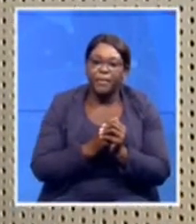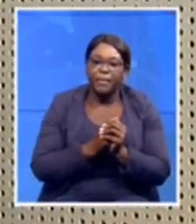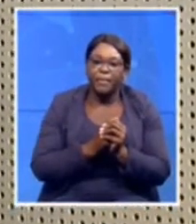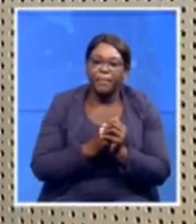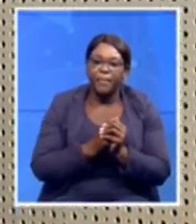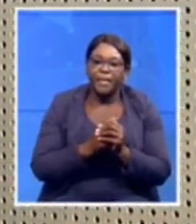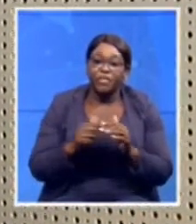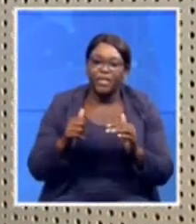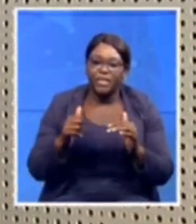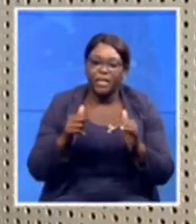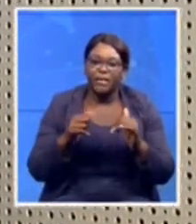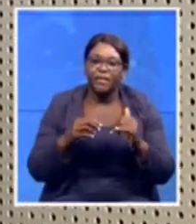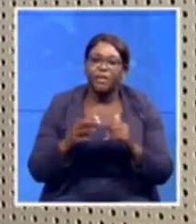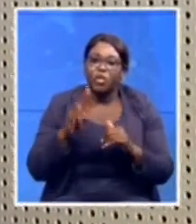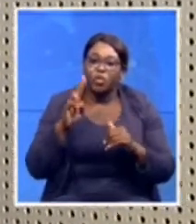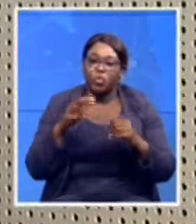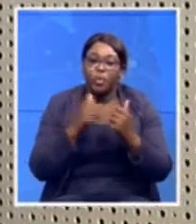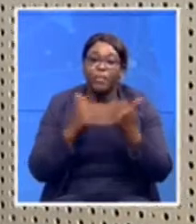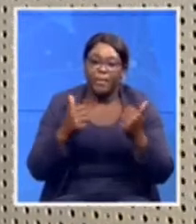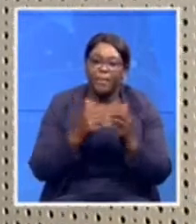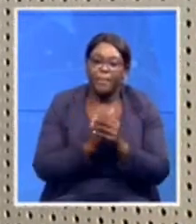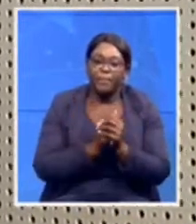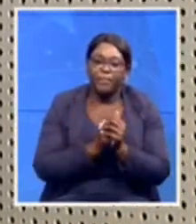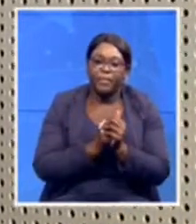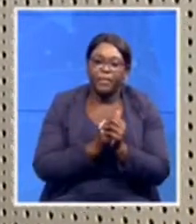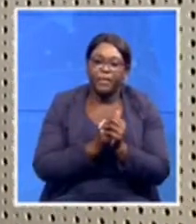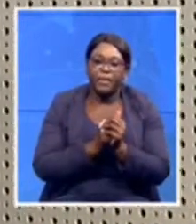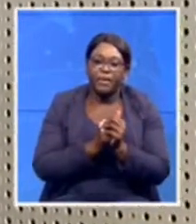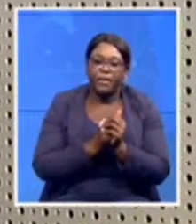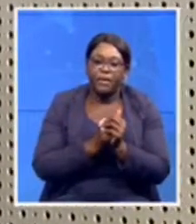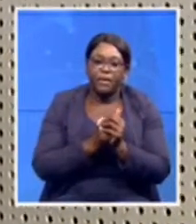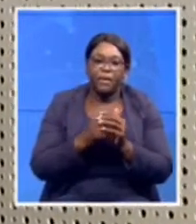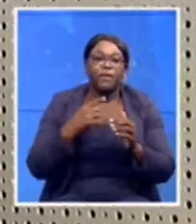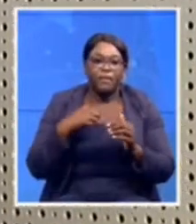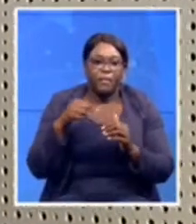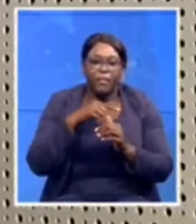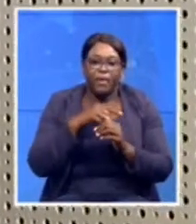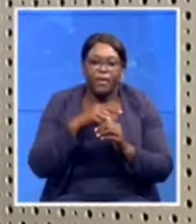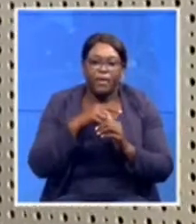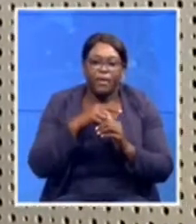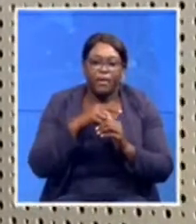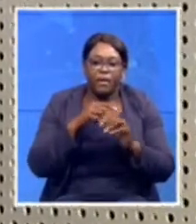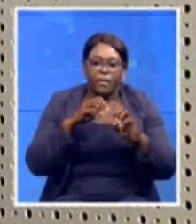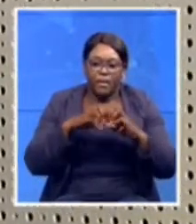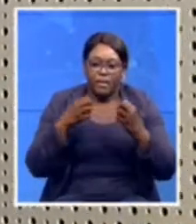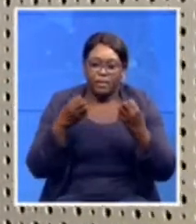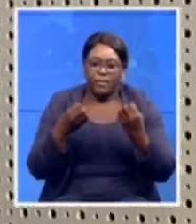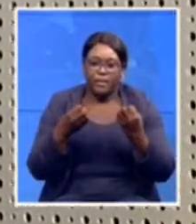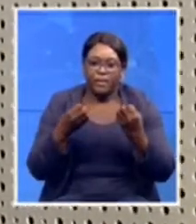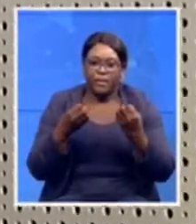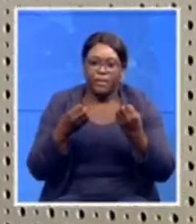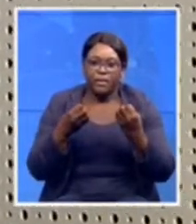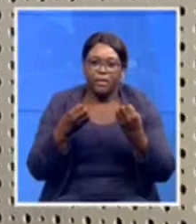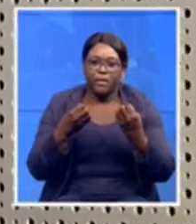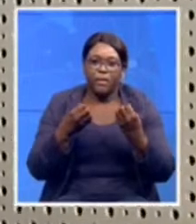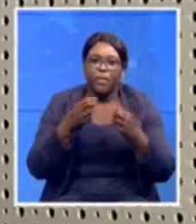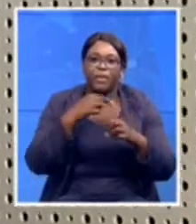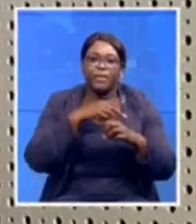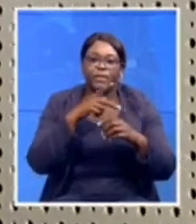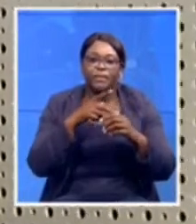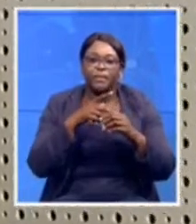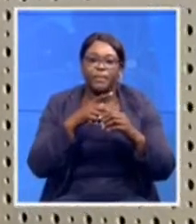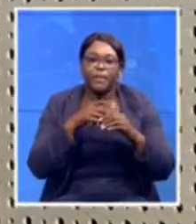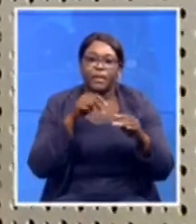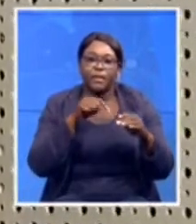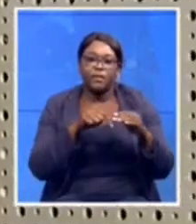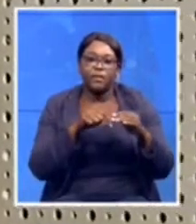So from an organizational point of view, we have started reworking the process internally to try